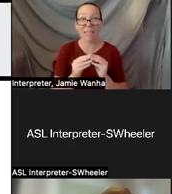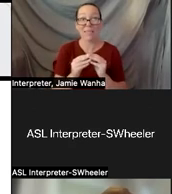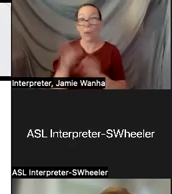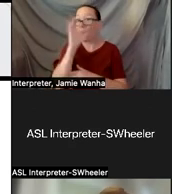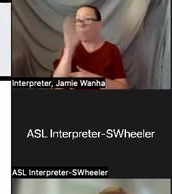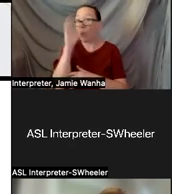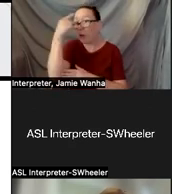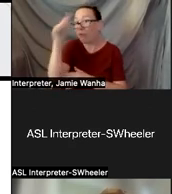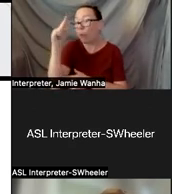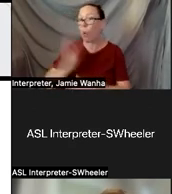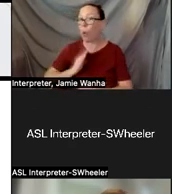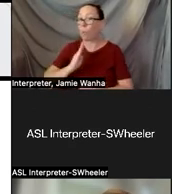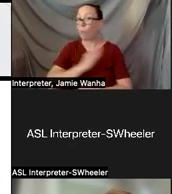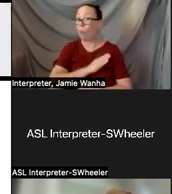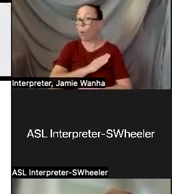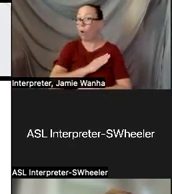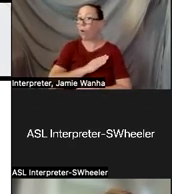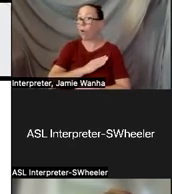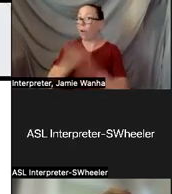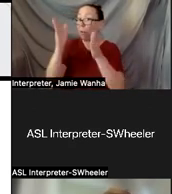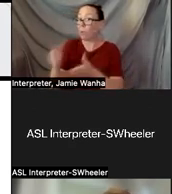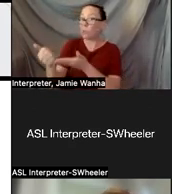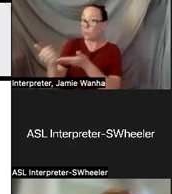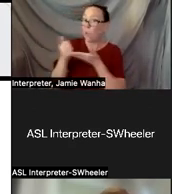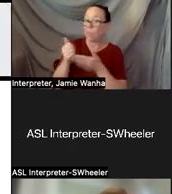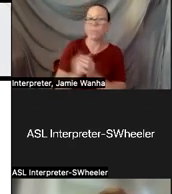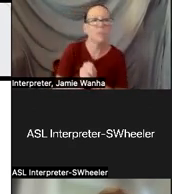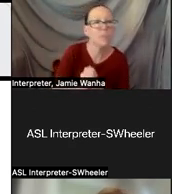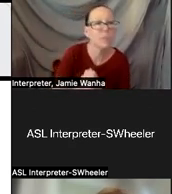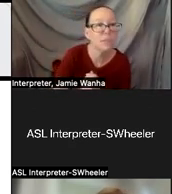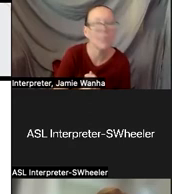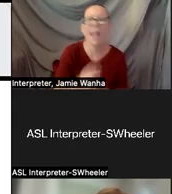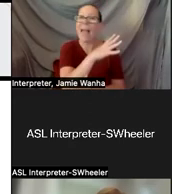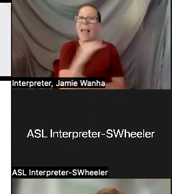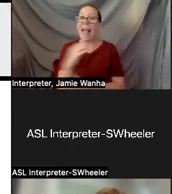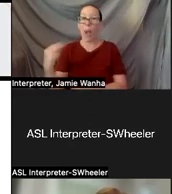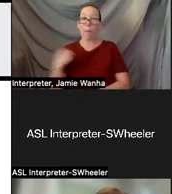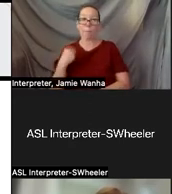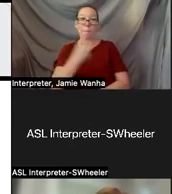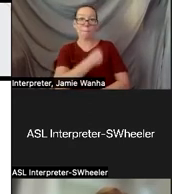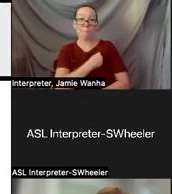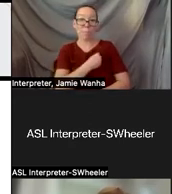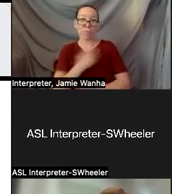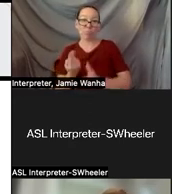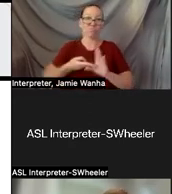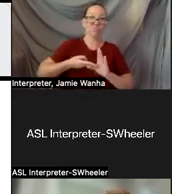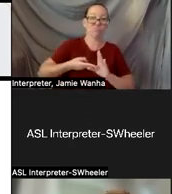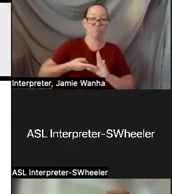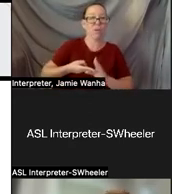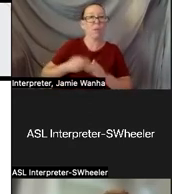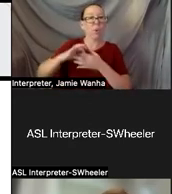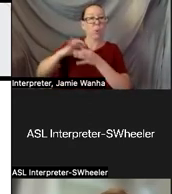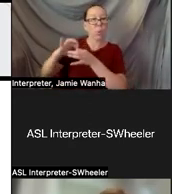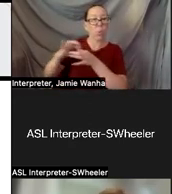Also looking for a coordinator that will help with our membership. And it would be very nice to have somebody from San Diego area as well to be a